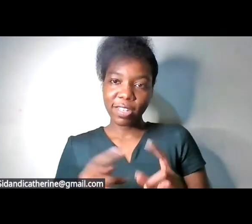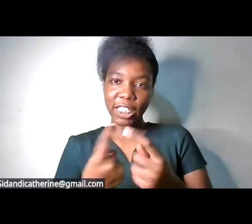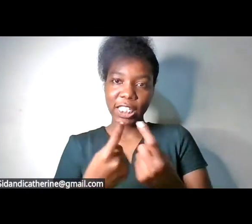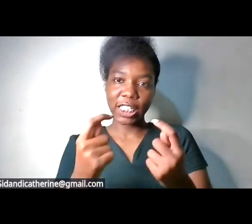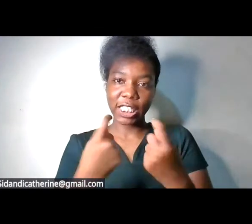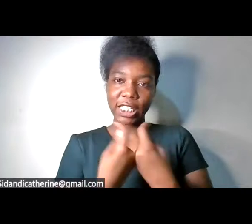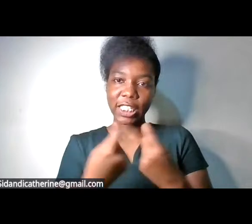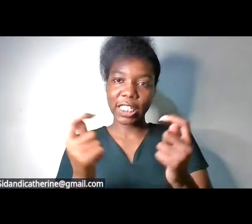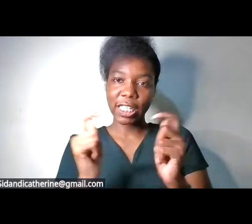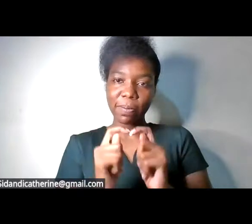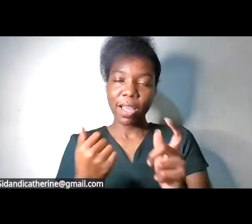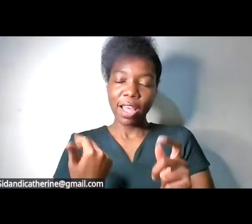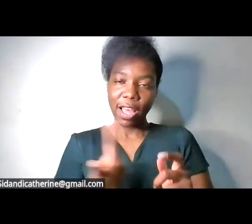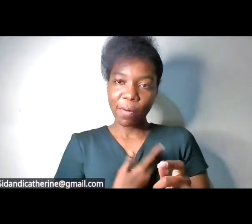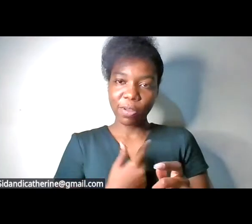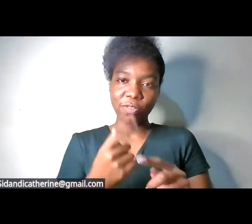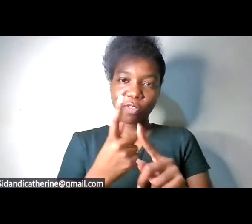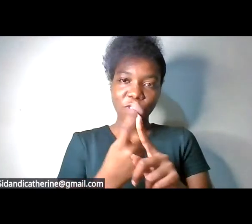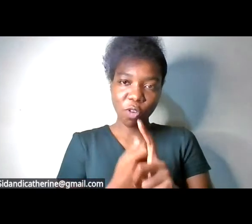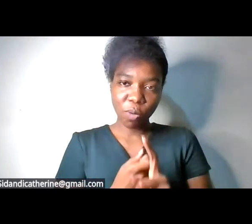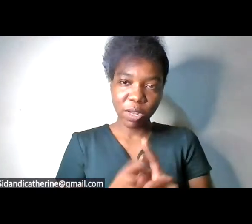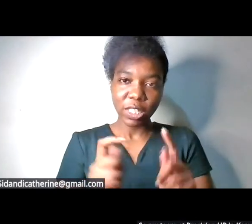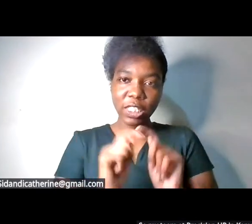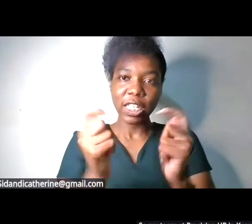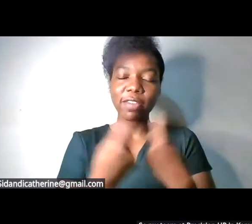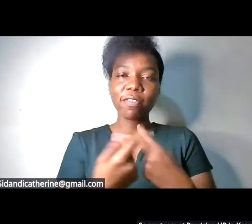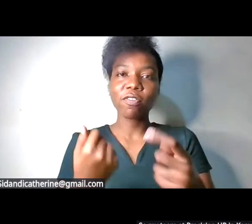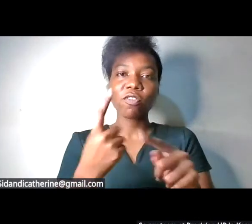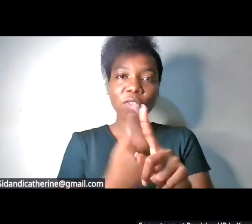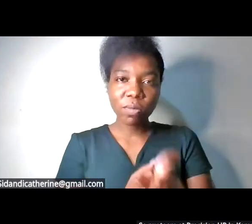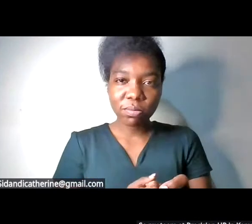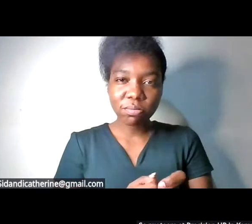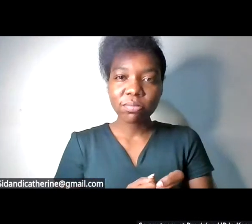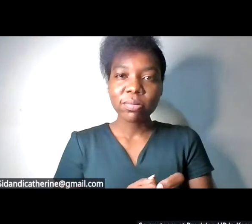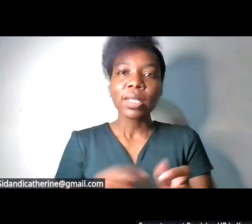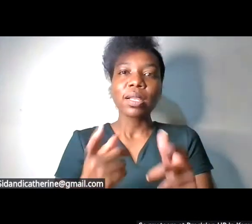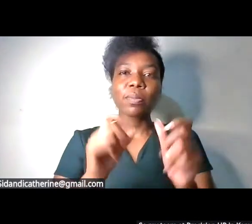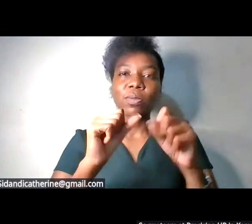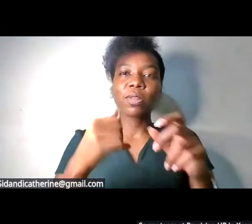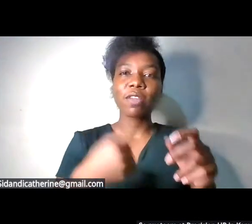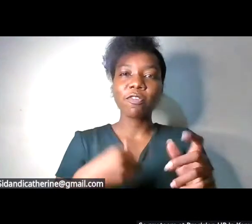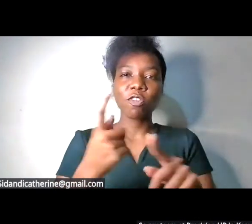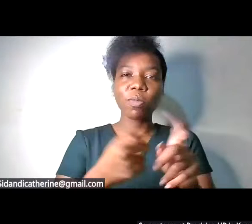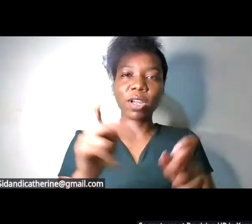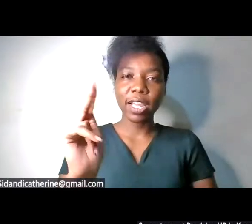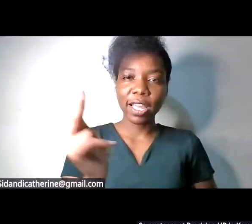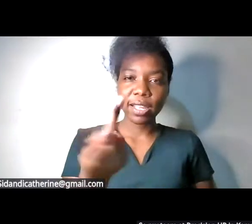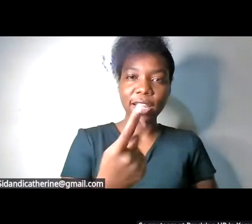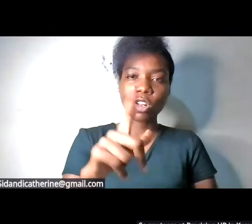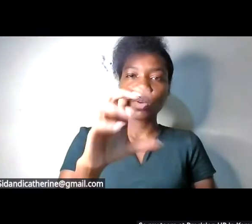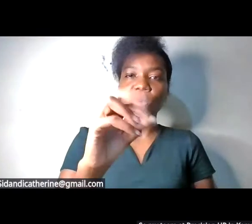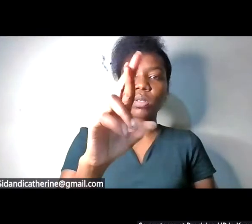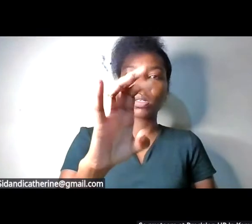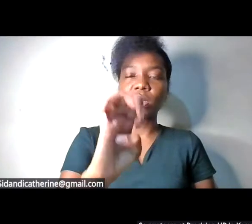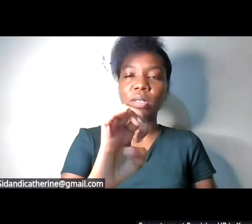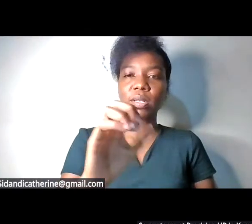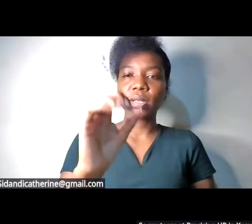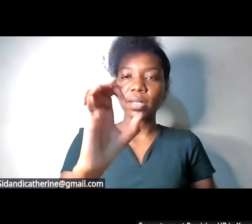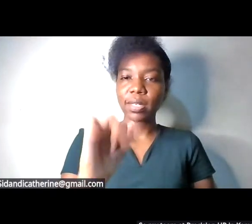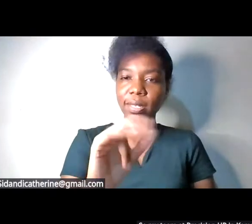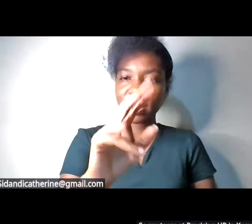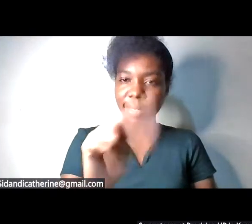partner in Kenya, Lorraine Osano, and our partner in Nigeria, Adekunle Owoye, represent